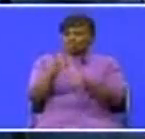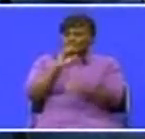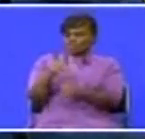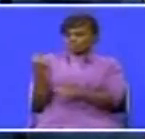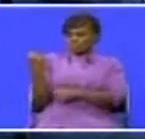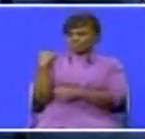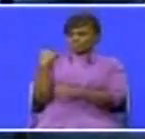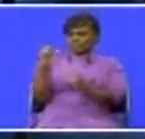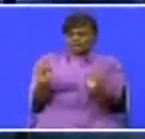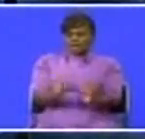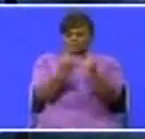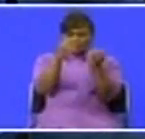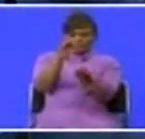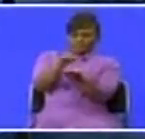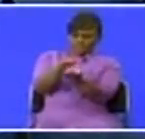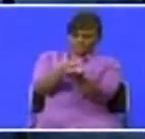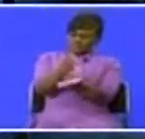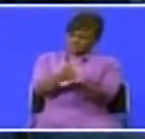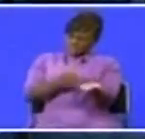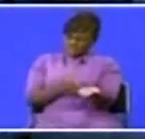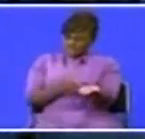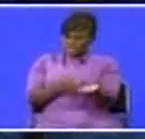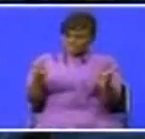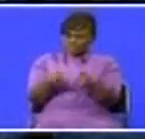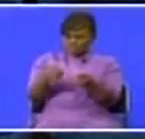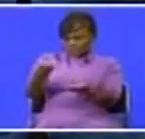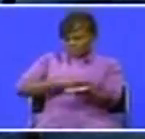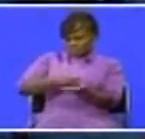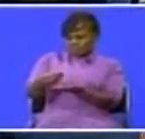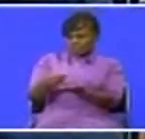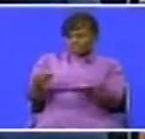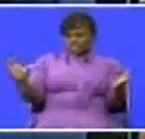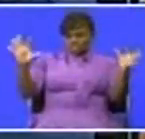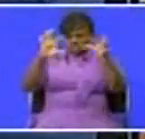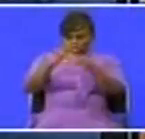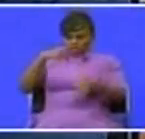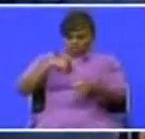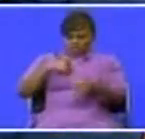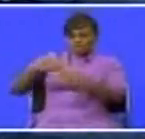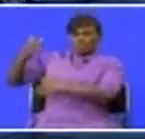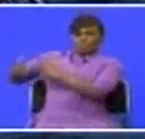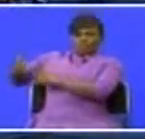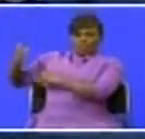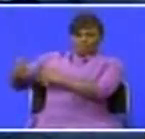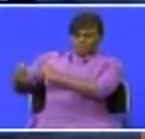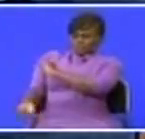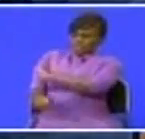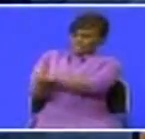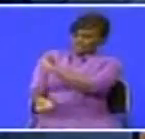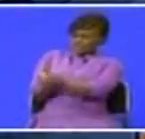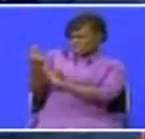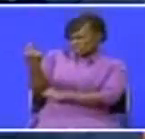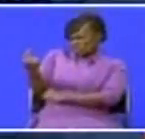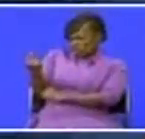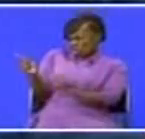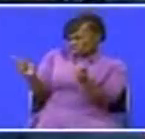recent developments in the banking industries, words such as receivership. So join me on our Super Bowl this night to tell you just a little bit in